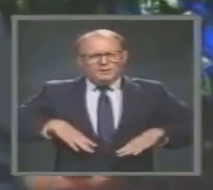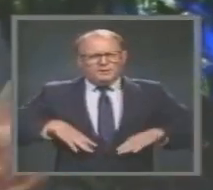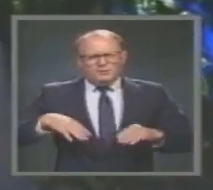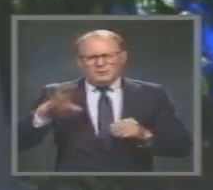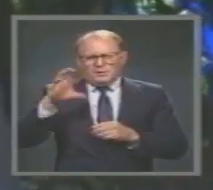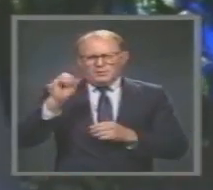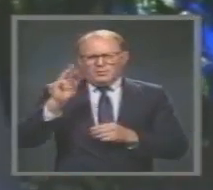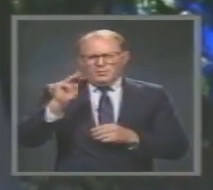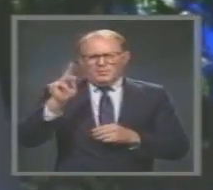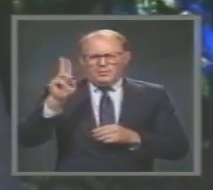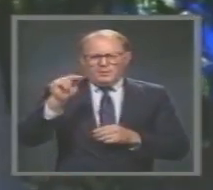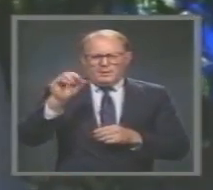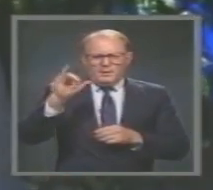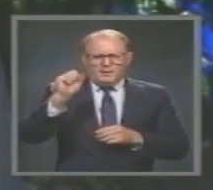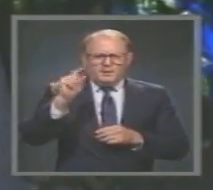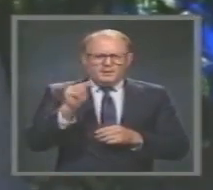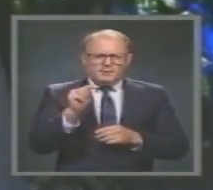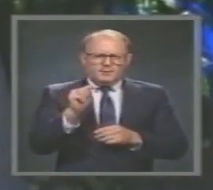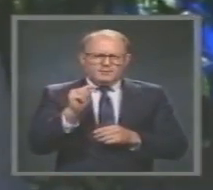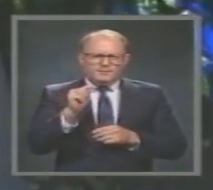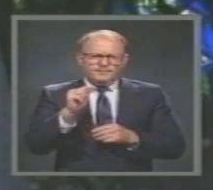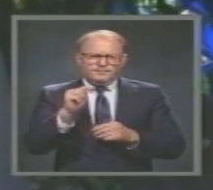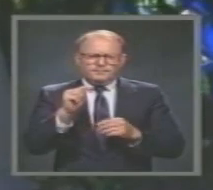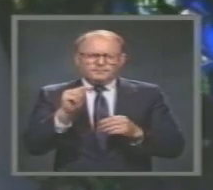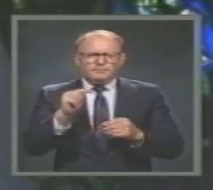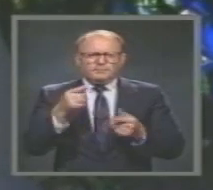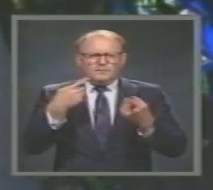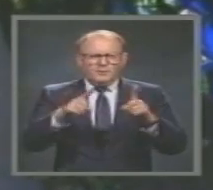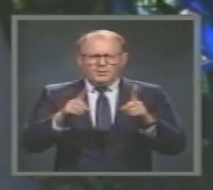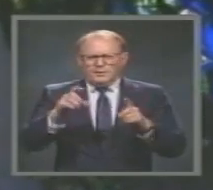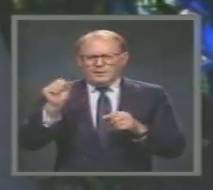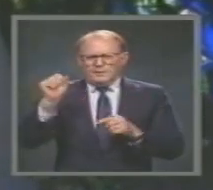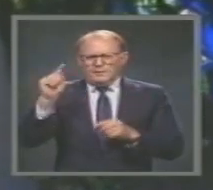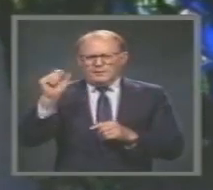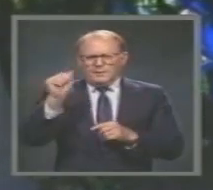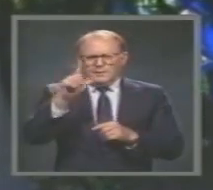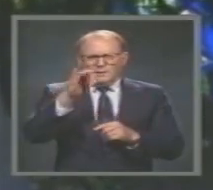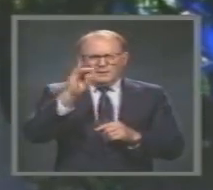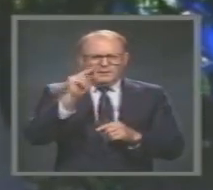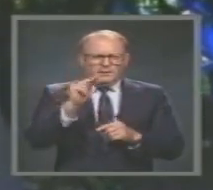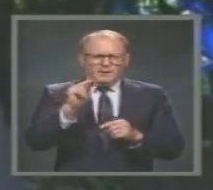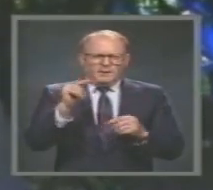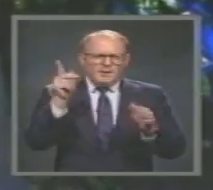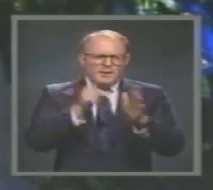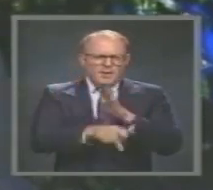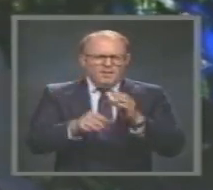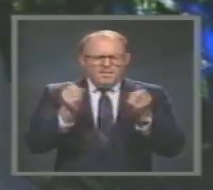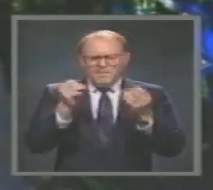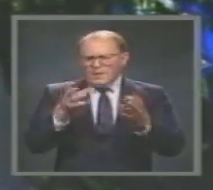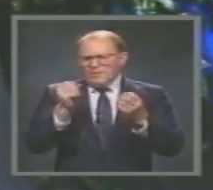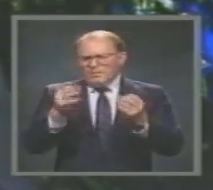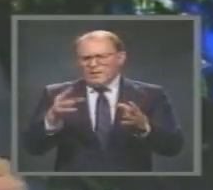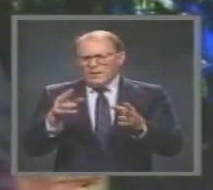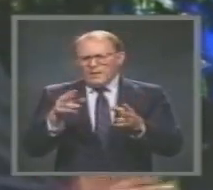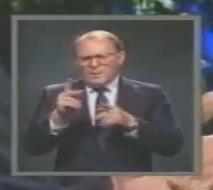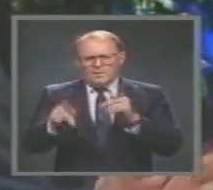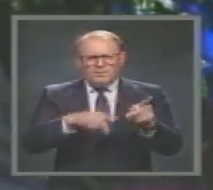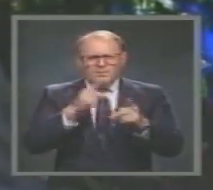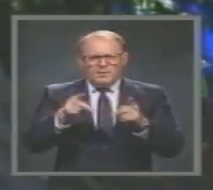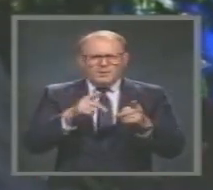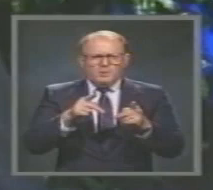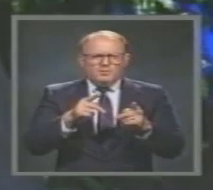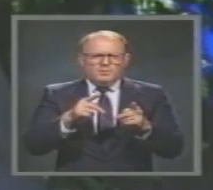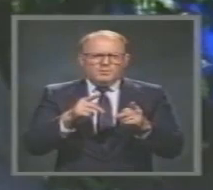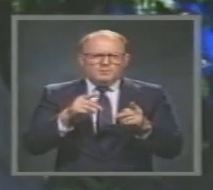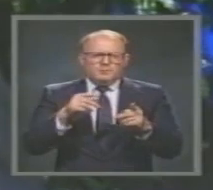communism, especially during the regimes of Stalin and Khrushchev, slaughtered so many more millions of its own people as to make